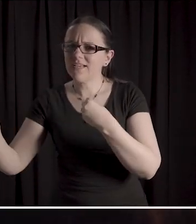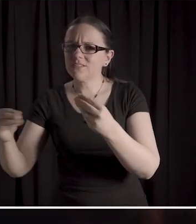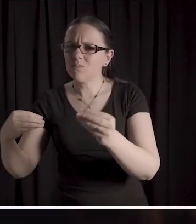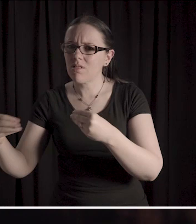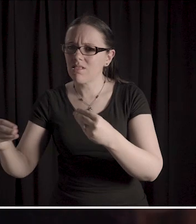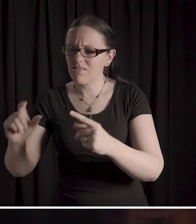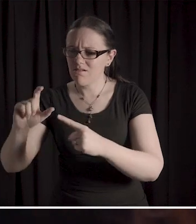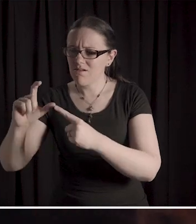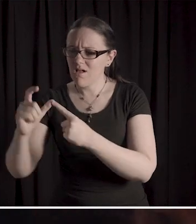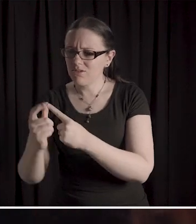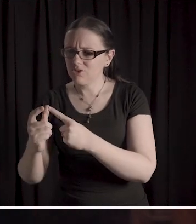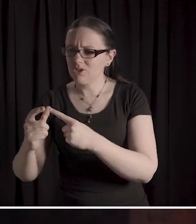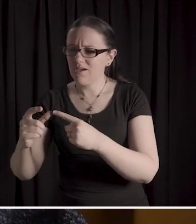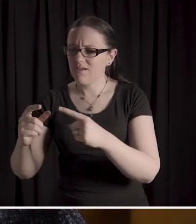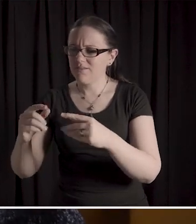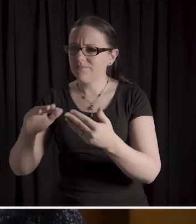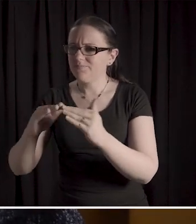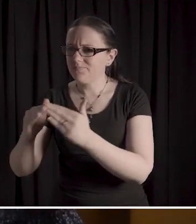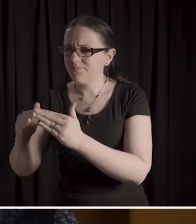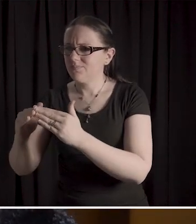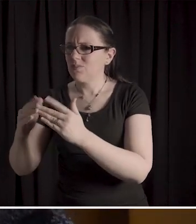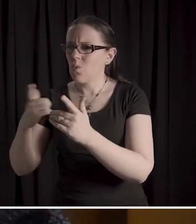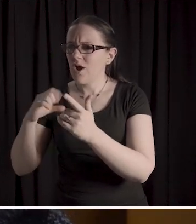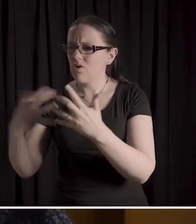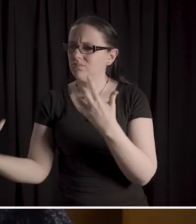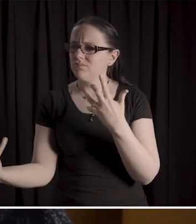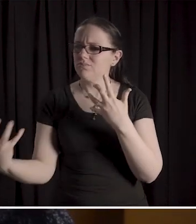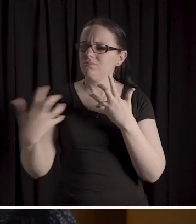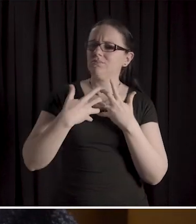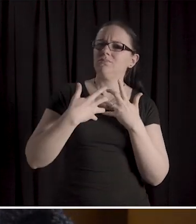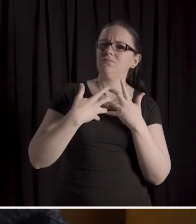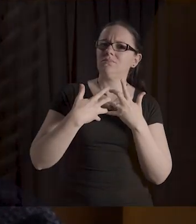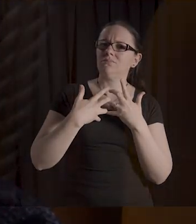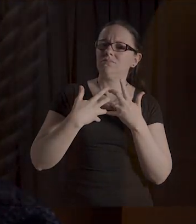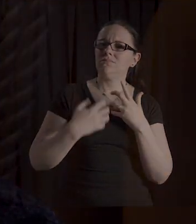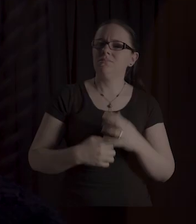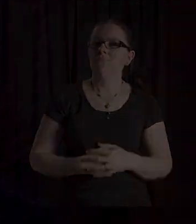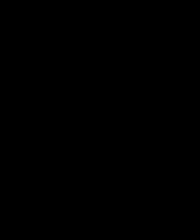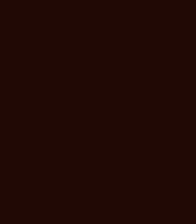society that we live in and the culture that we've built flexible enough to adapt?